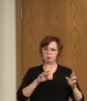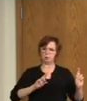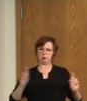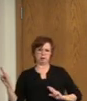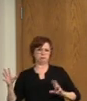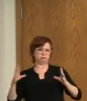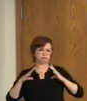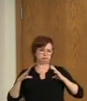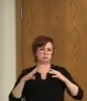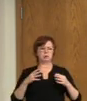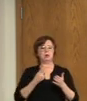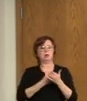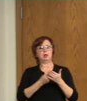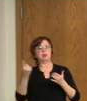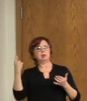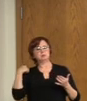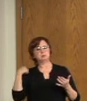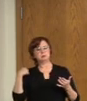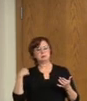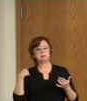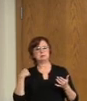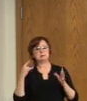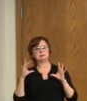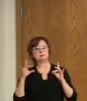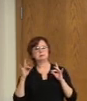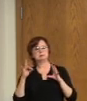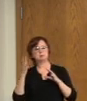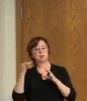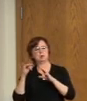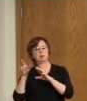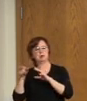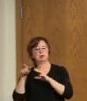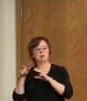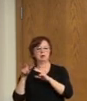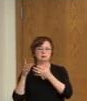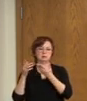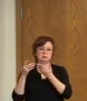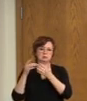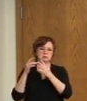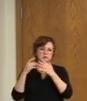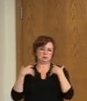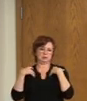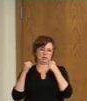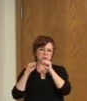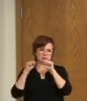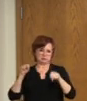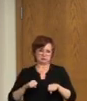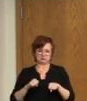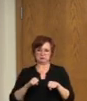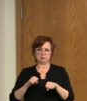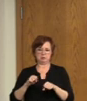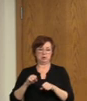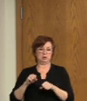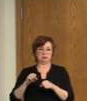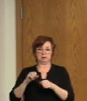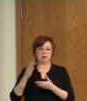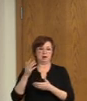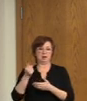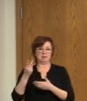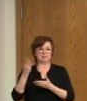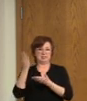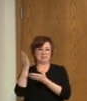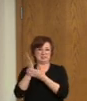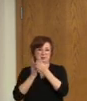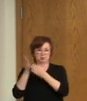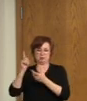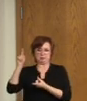are having some service slowdowns across the province for exactly this reason, that we are able to allocate the right people to the